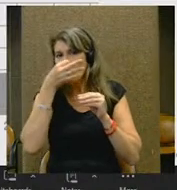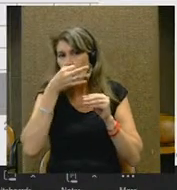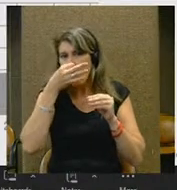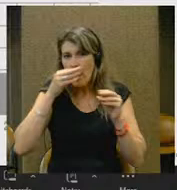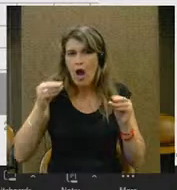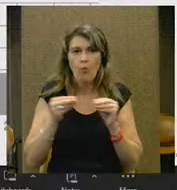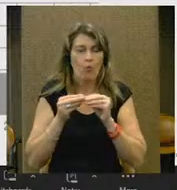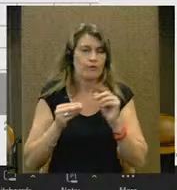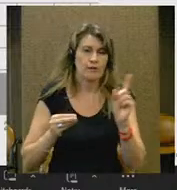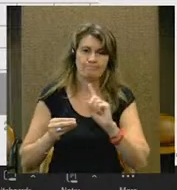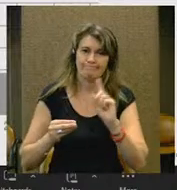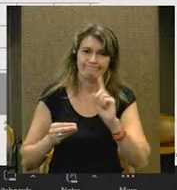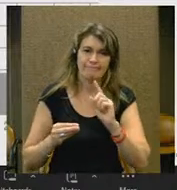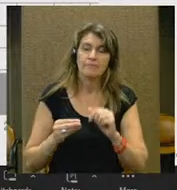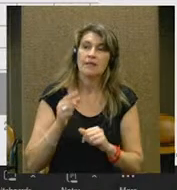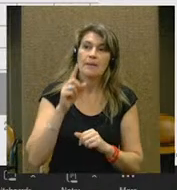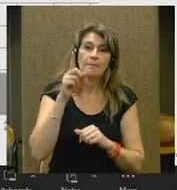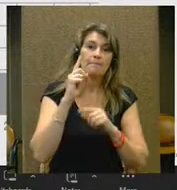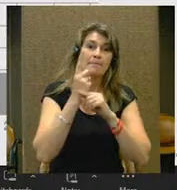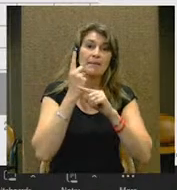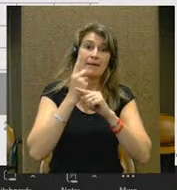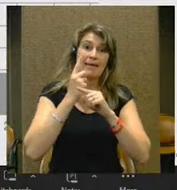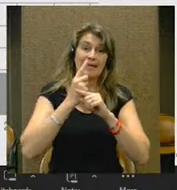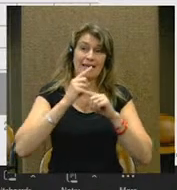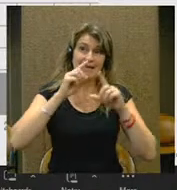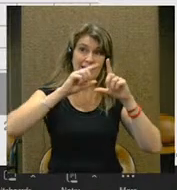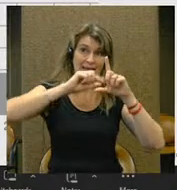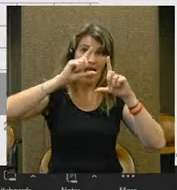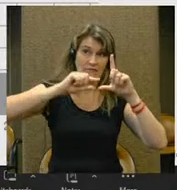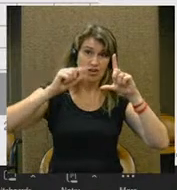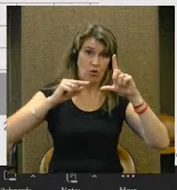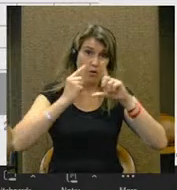first cell for heroin, you can see in